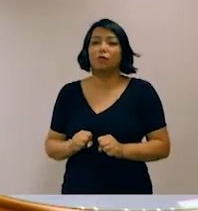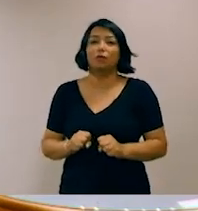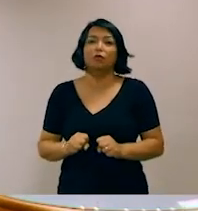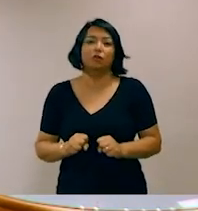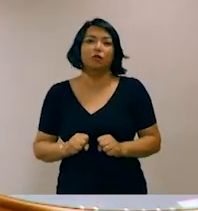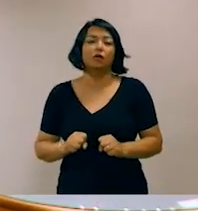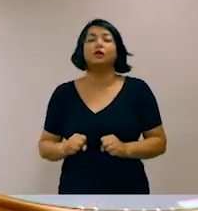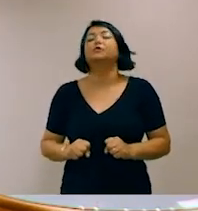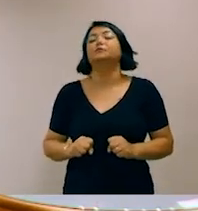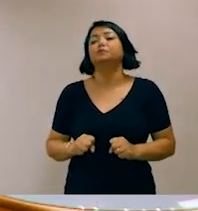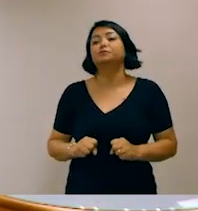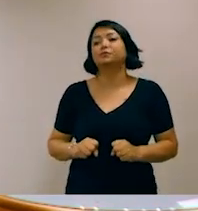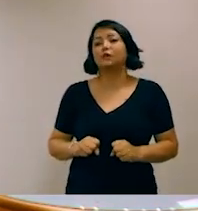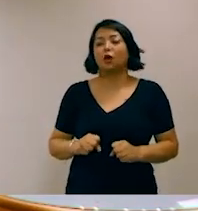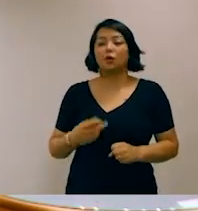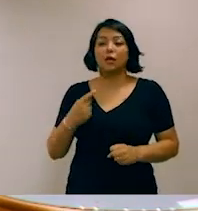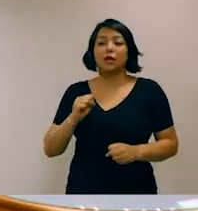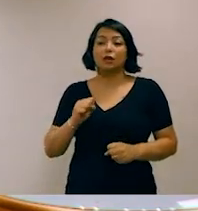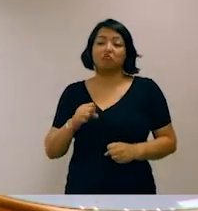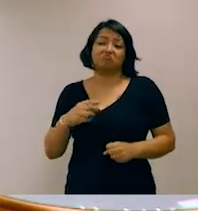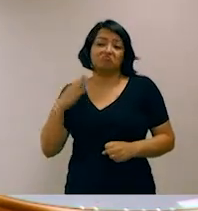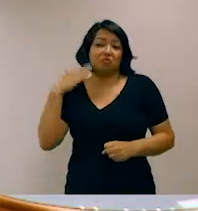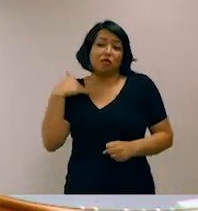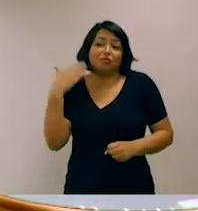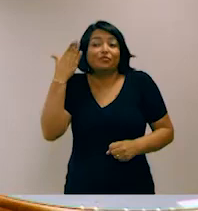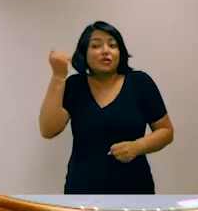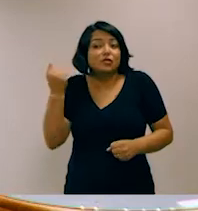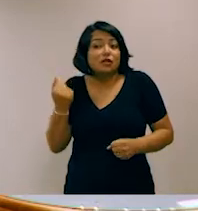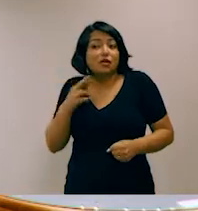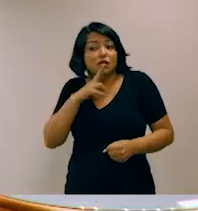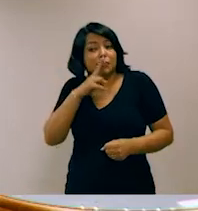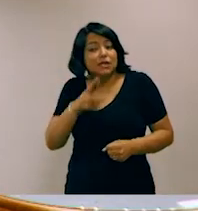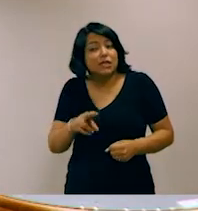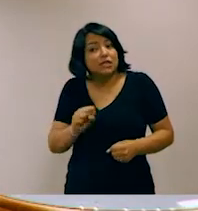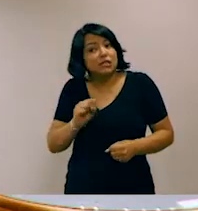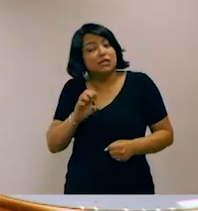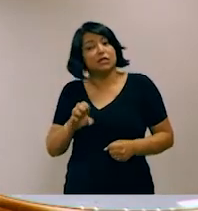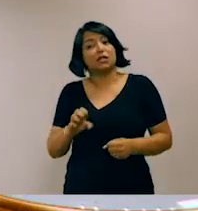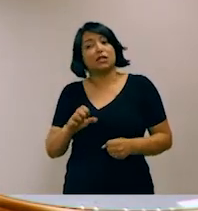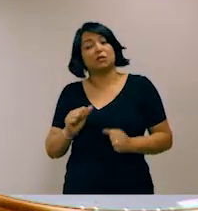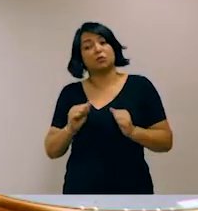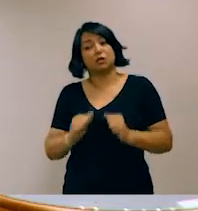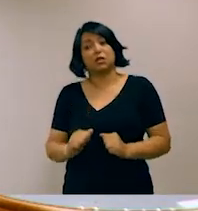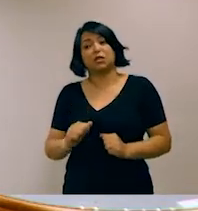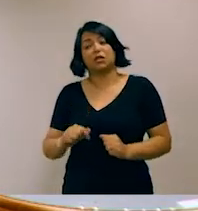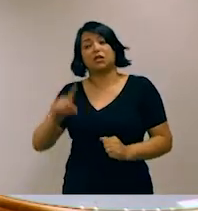the specific functions that make the verifications that I mentioned in the presentation